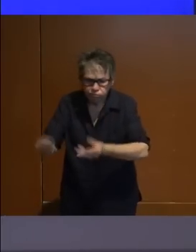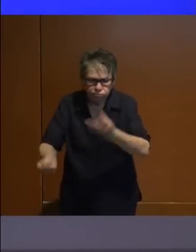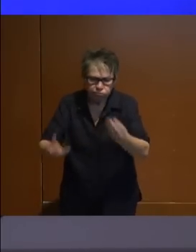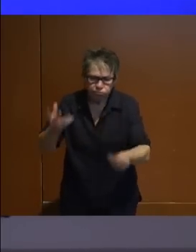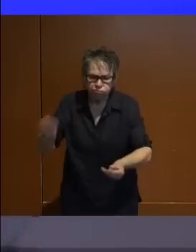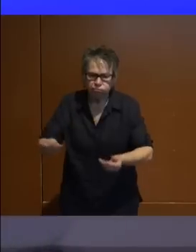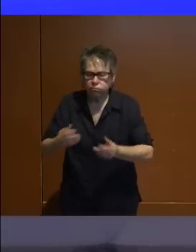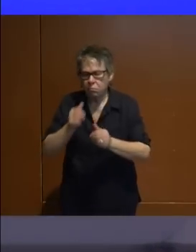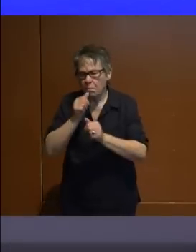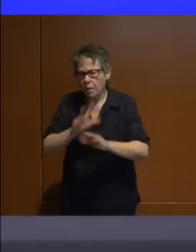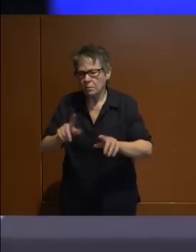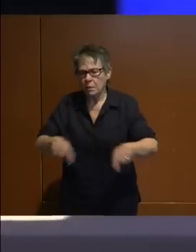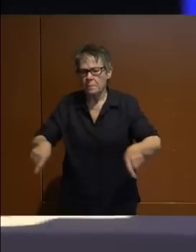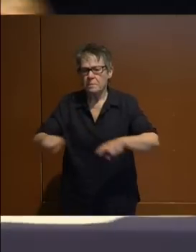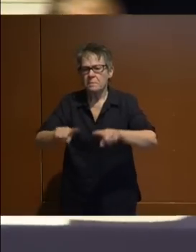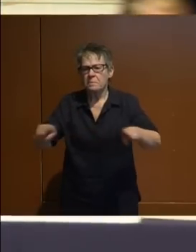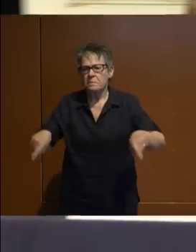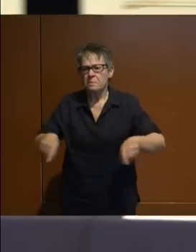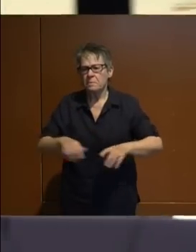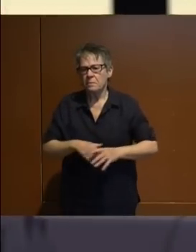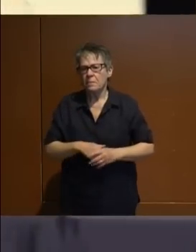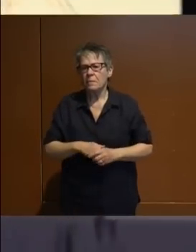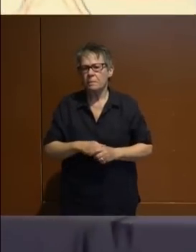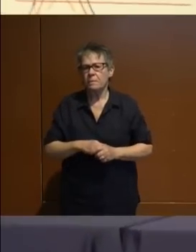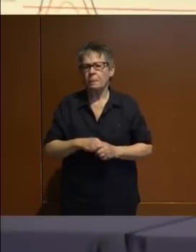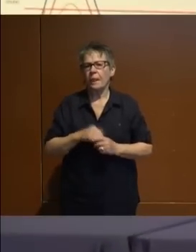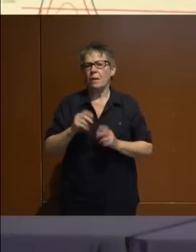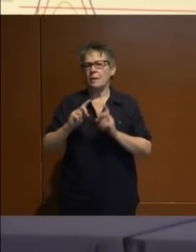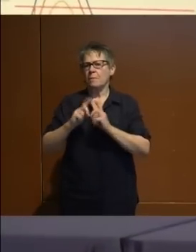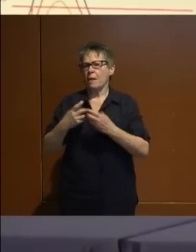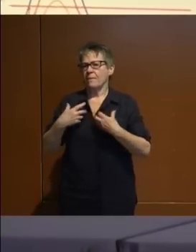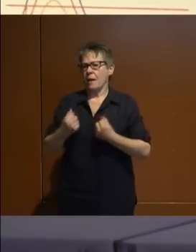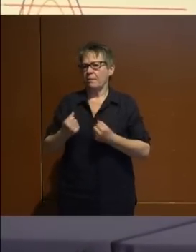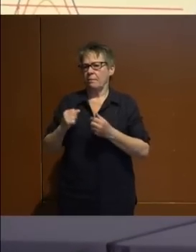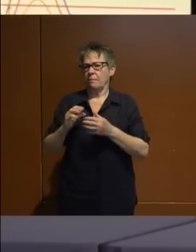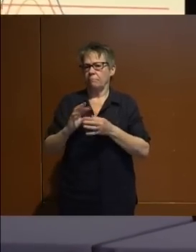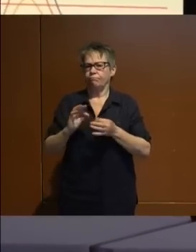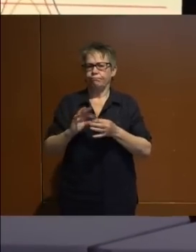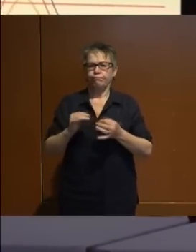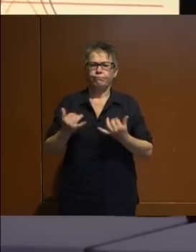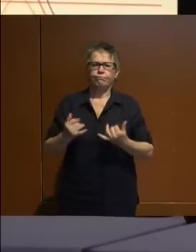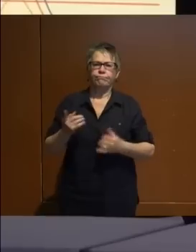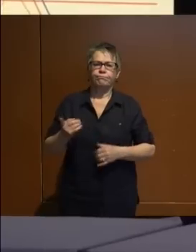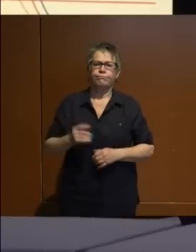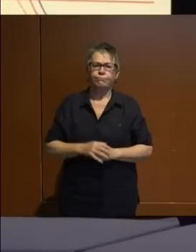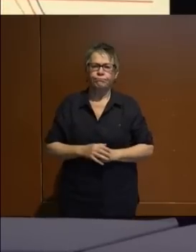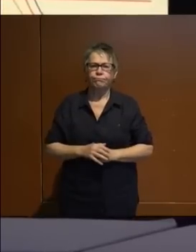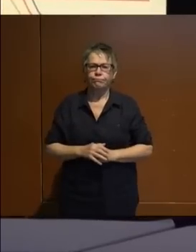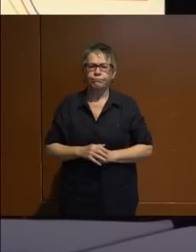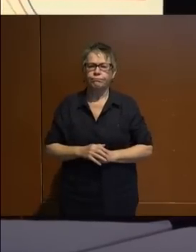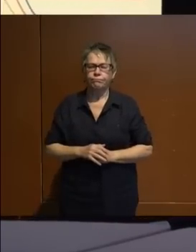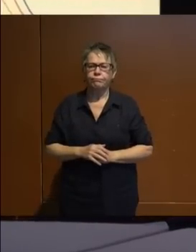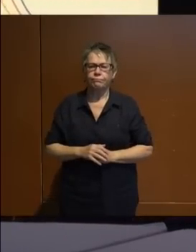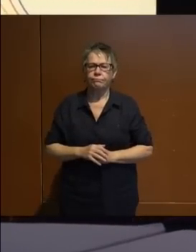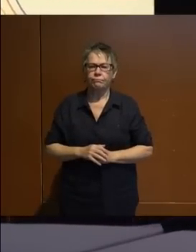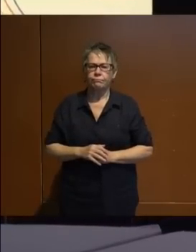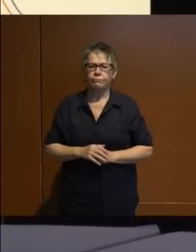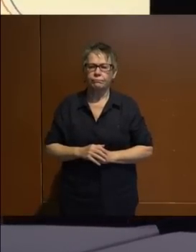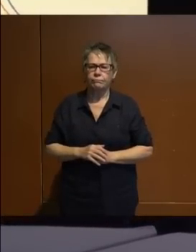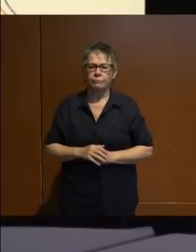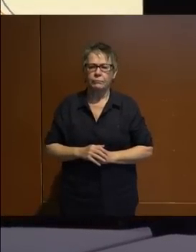Persichilli. Thank you, Governor, and good afternoon, everyone. As I mentioned previously, the department has been